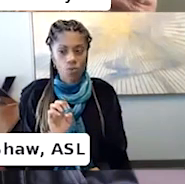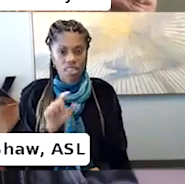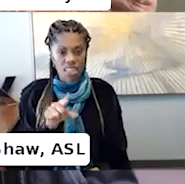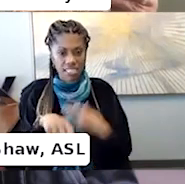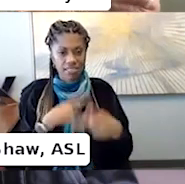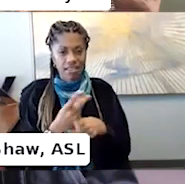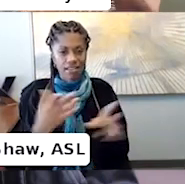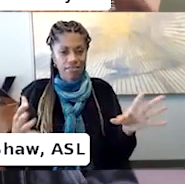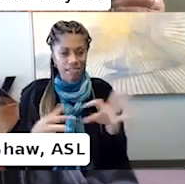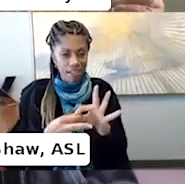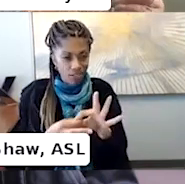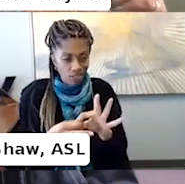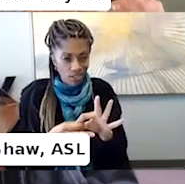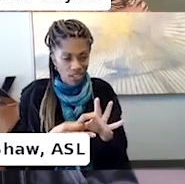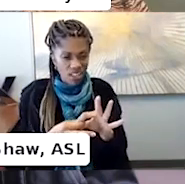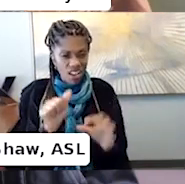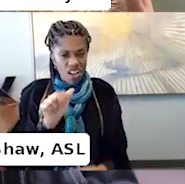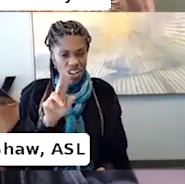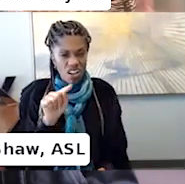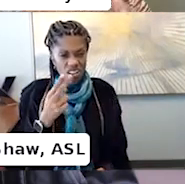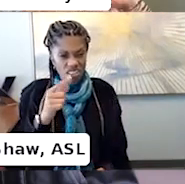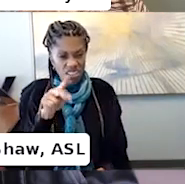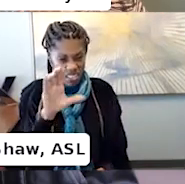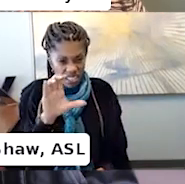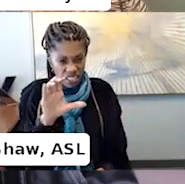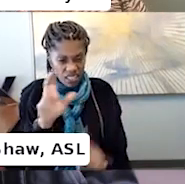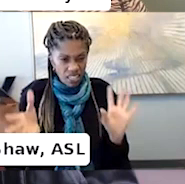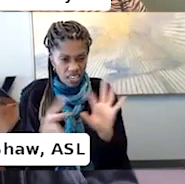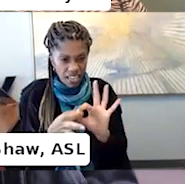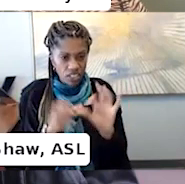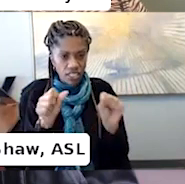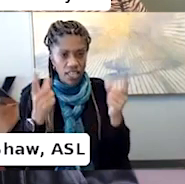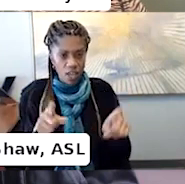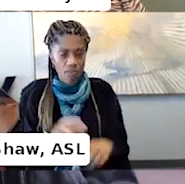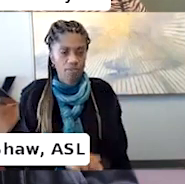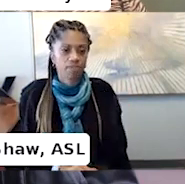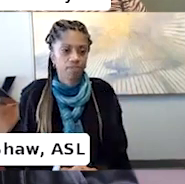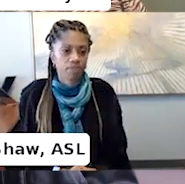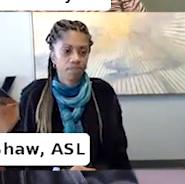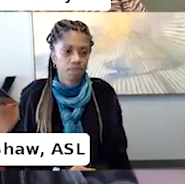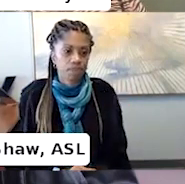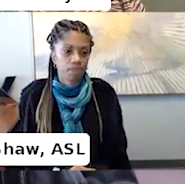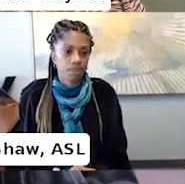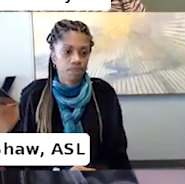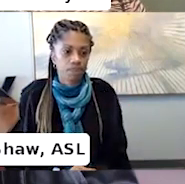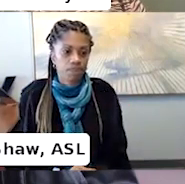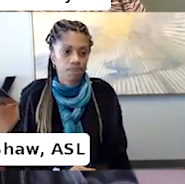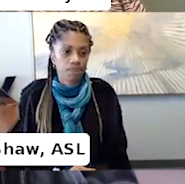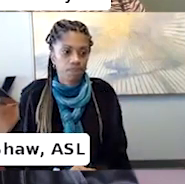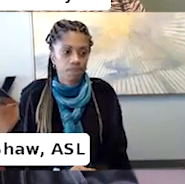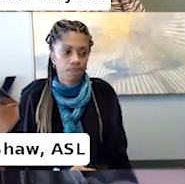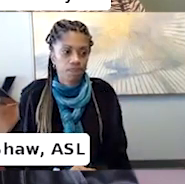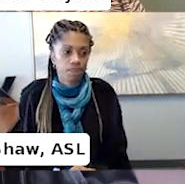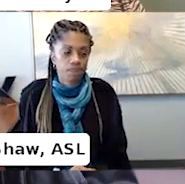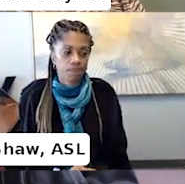connection can happen? And we have here something that we can share from one of our One Small